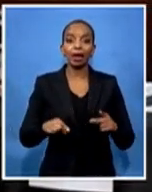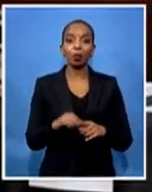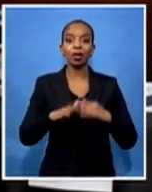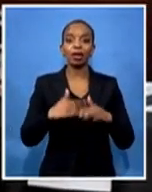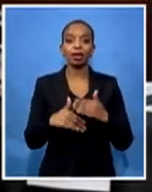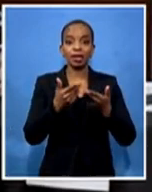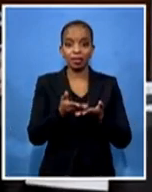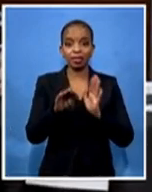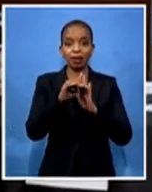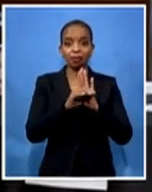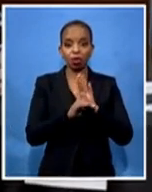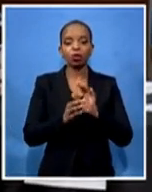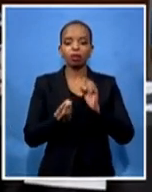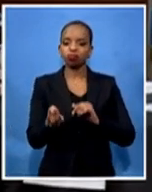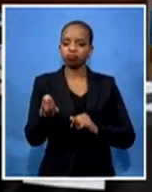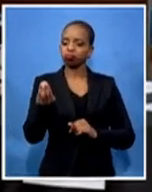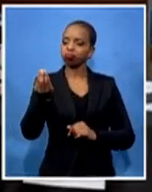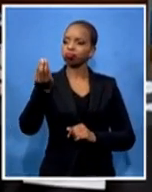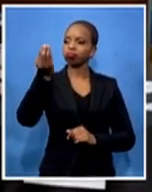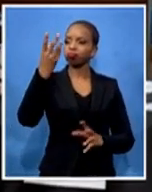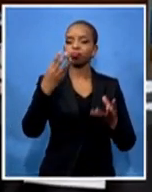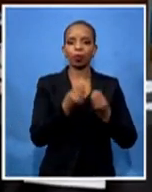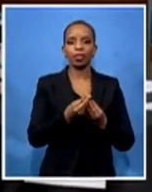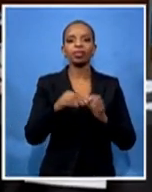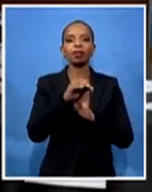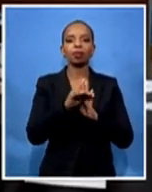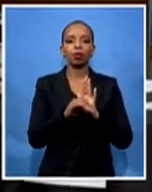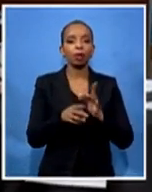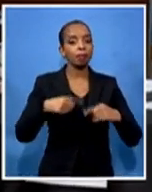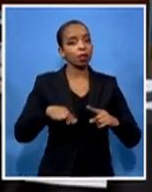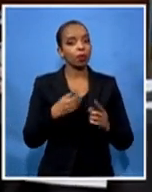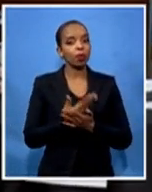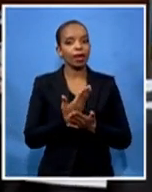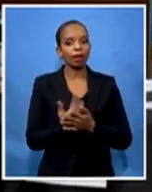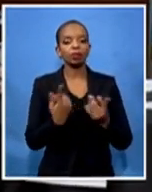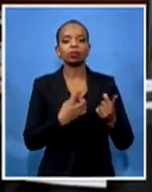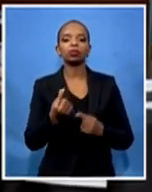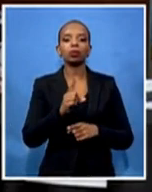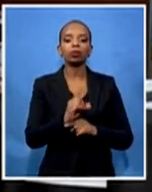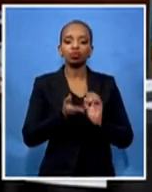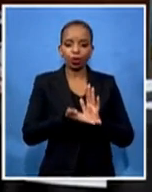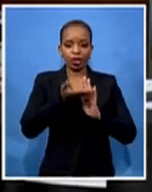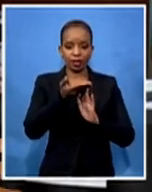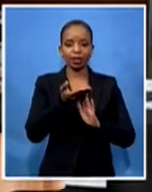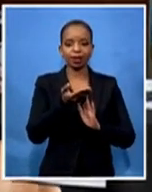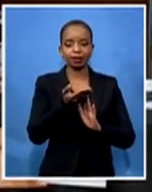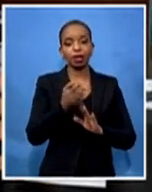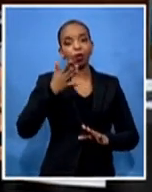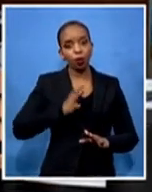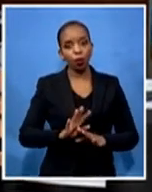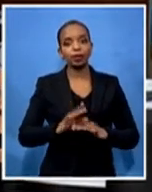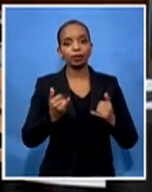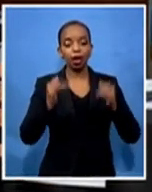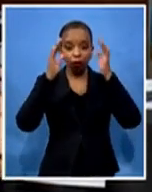to increase intelligence around maths. We want to shift the focus on kids only focusing on